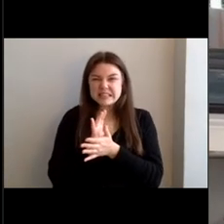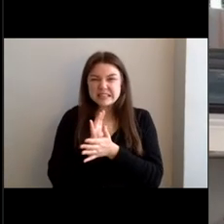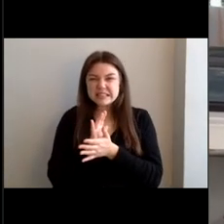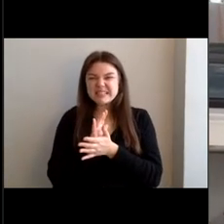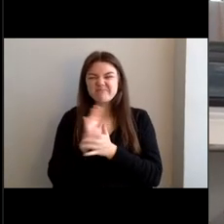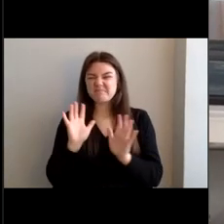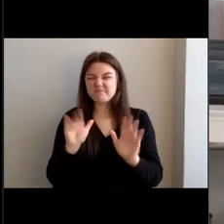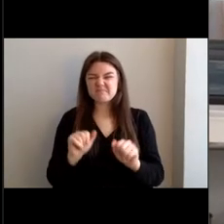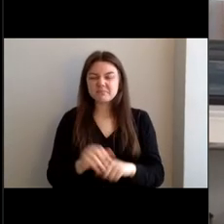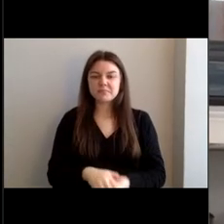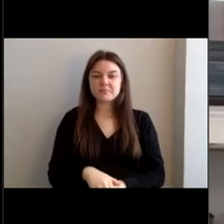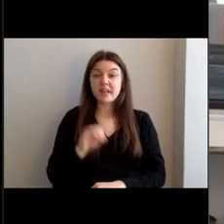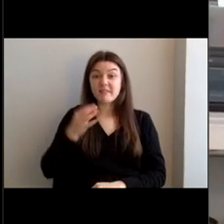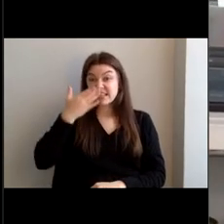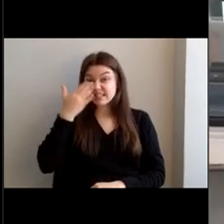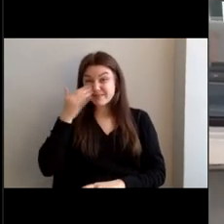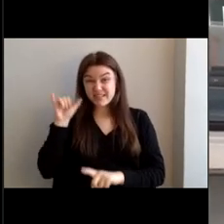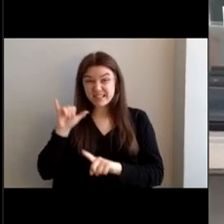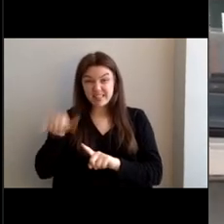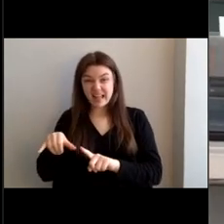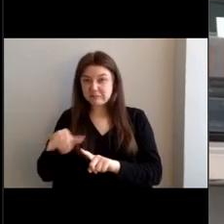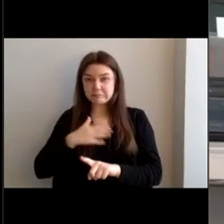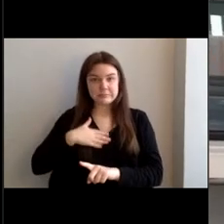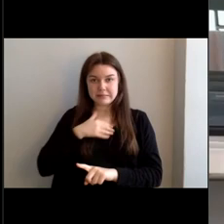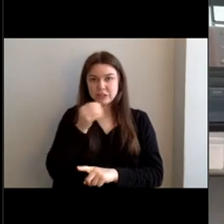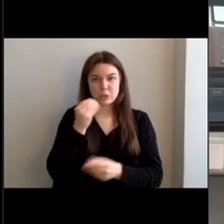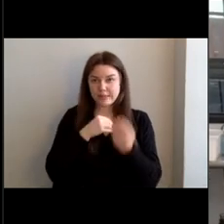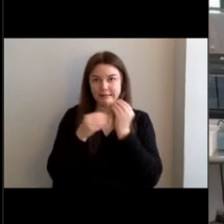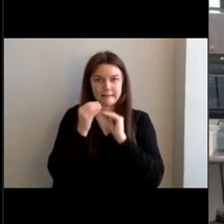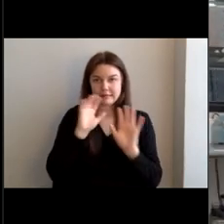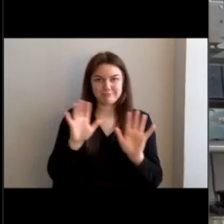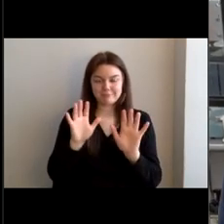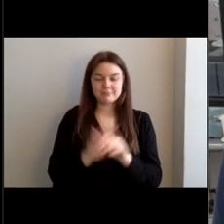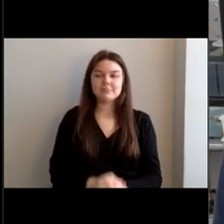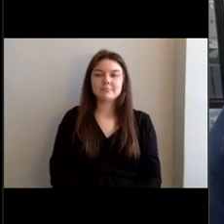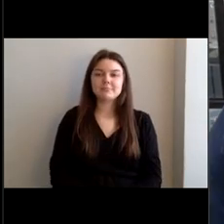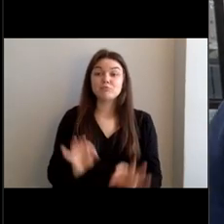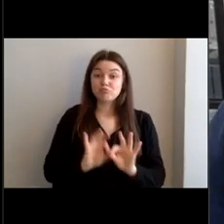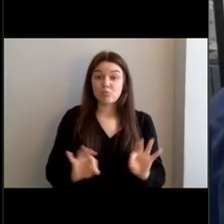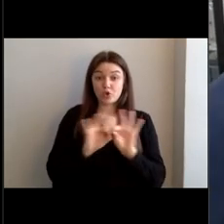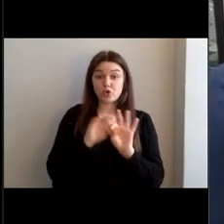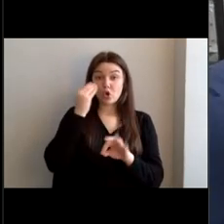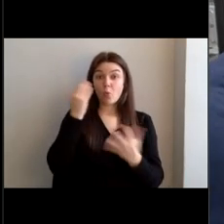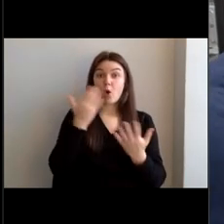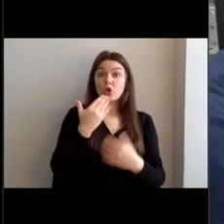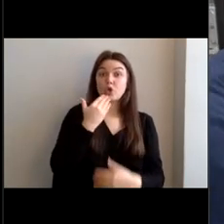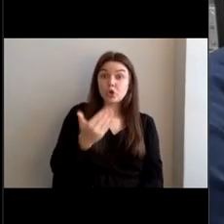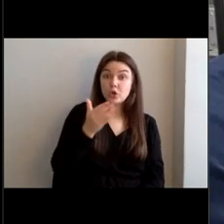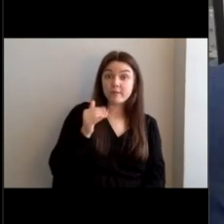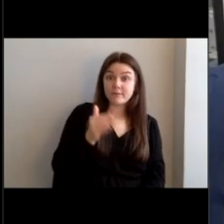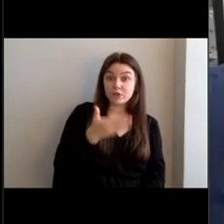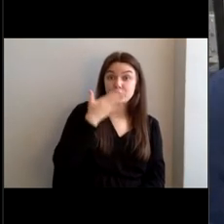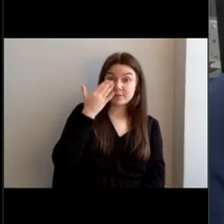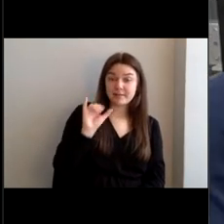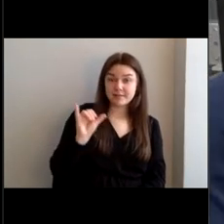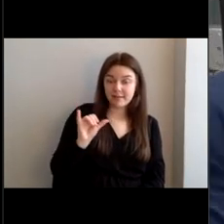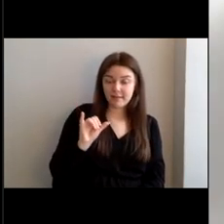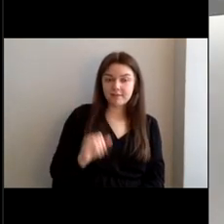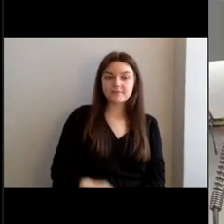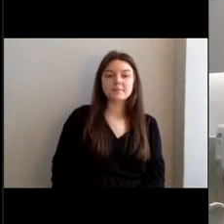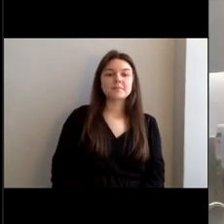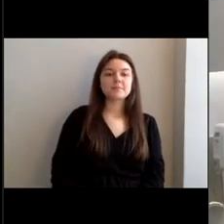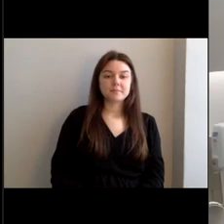So if a shrimp smells like that, please do not eat it. And so it's important to know what a good fish or high quality fish smells like in